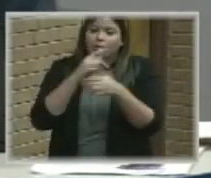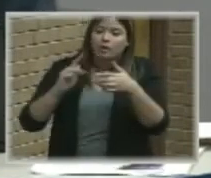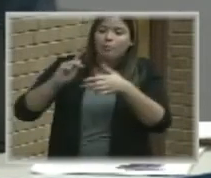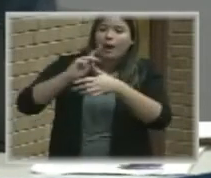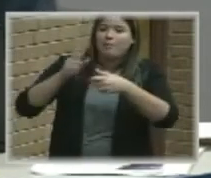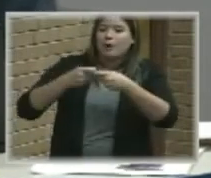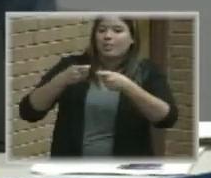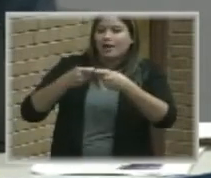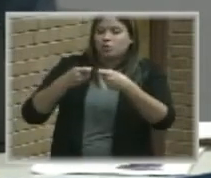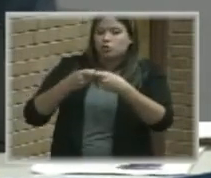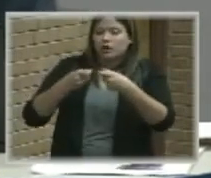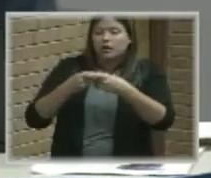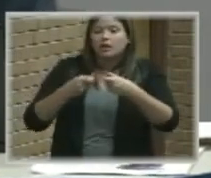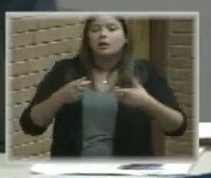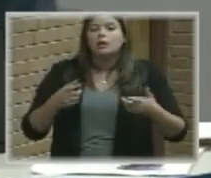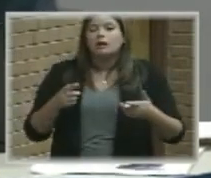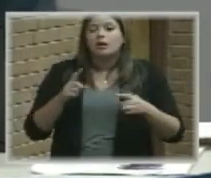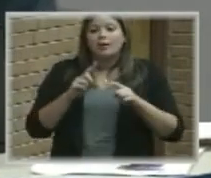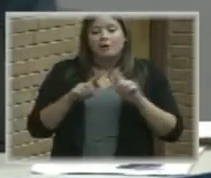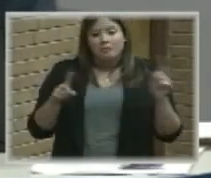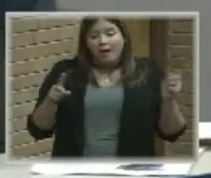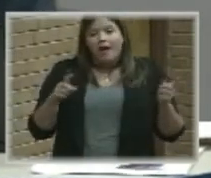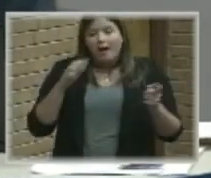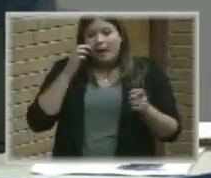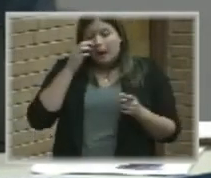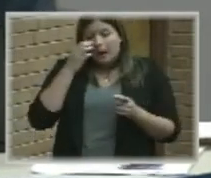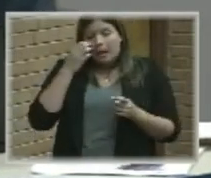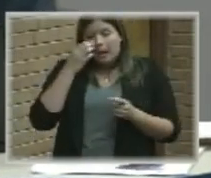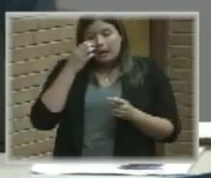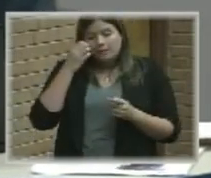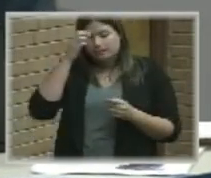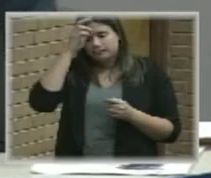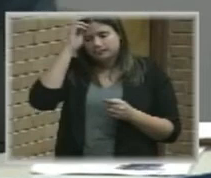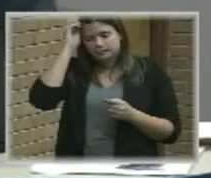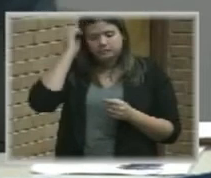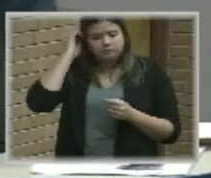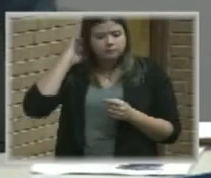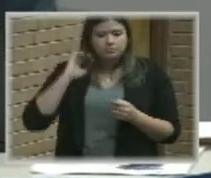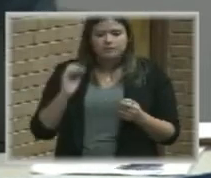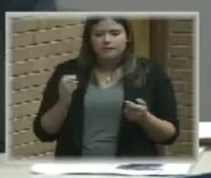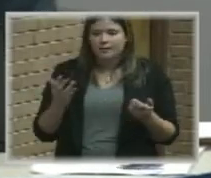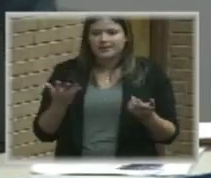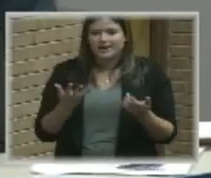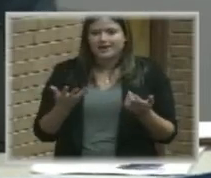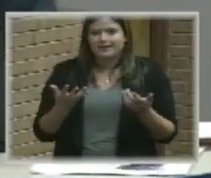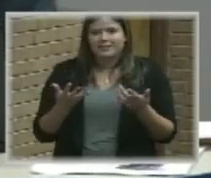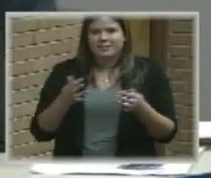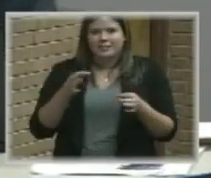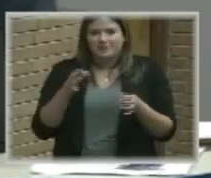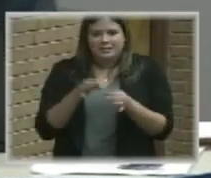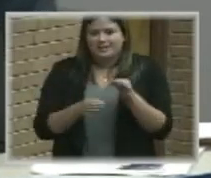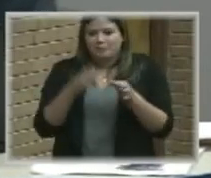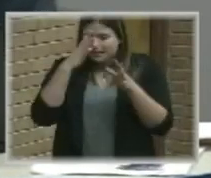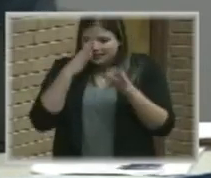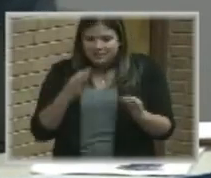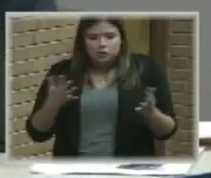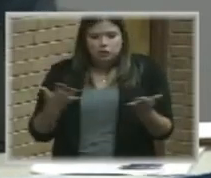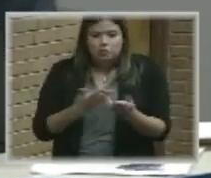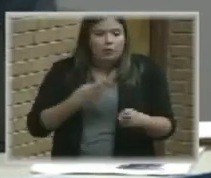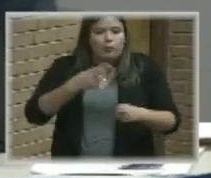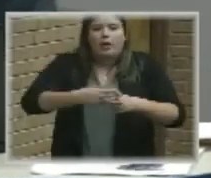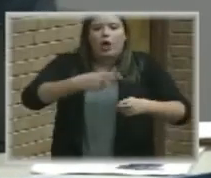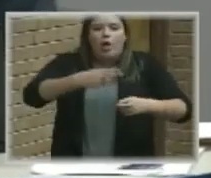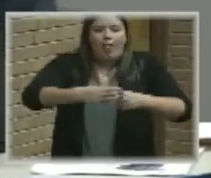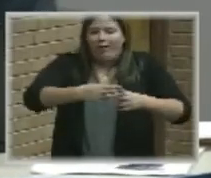But that involves things as simple as, what are we going to call this thing? To